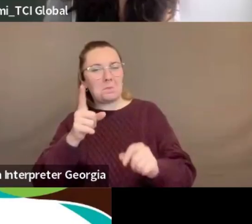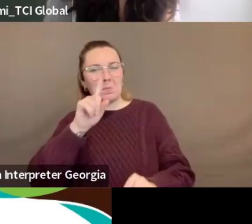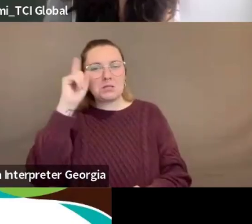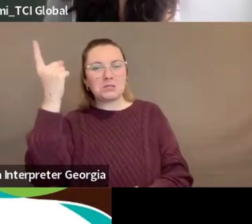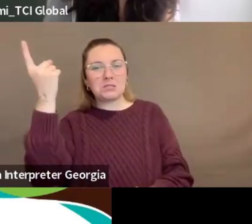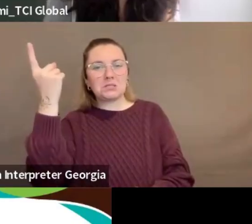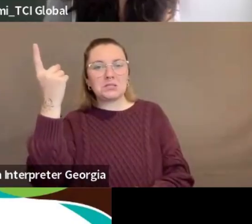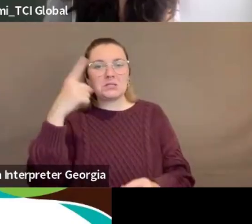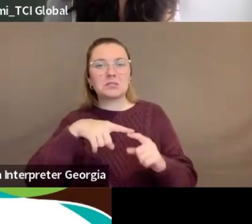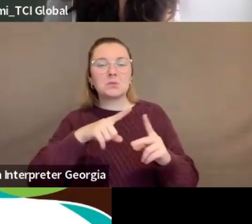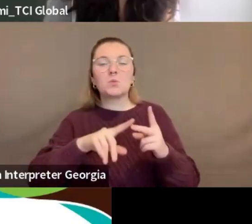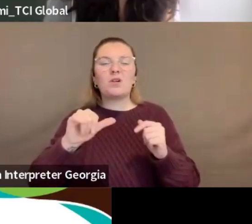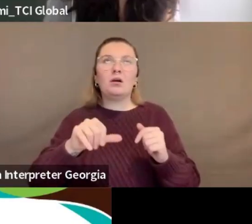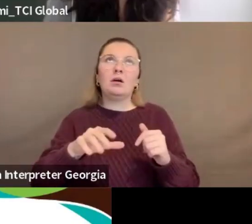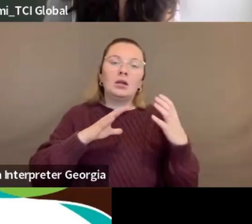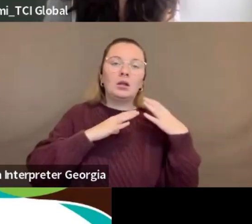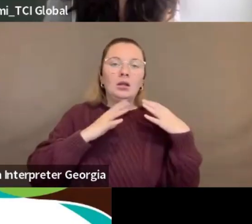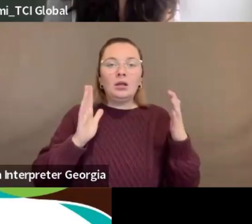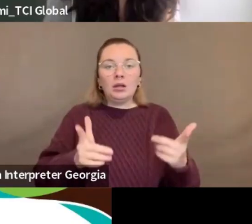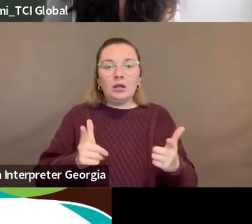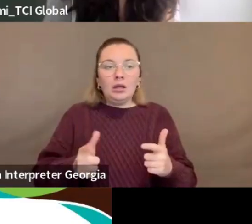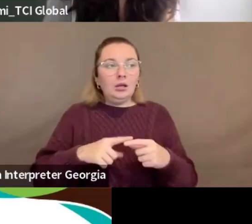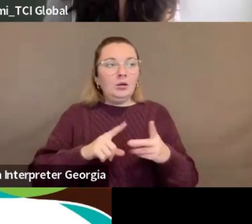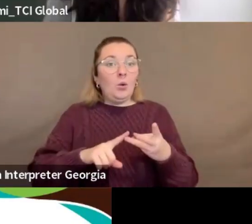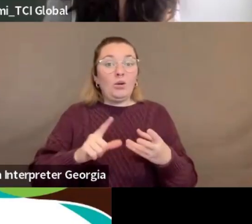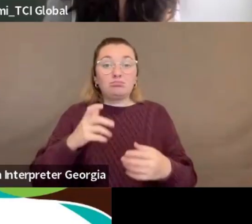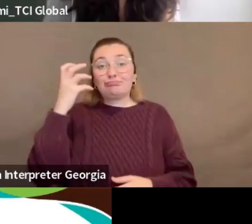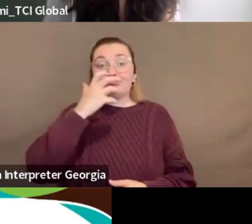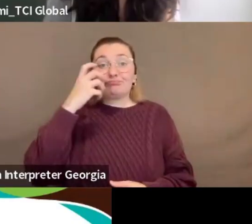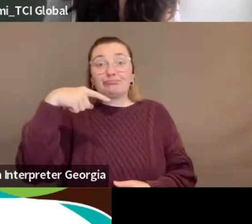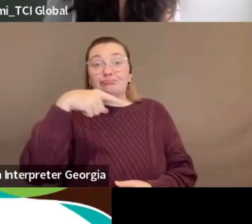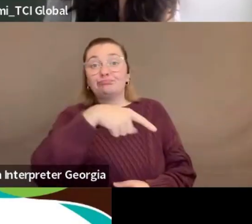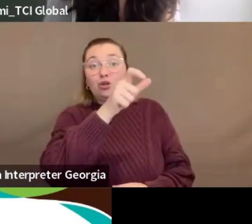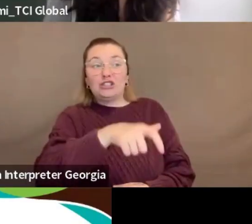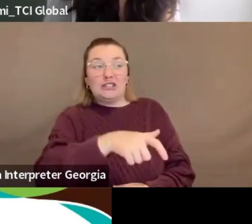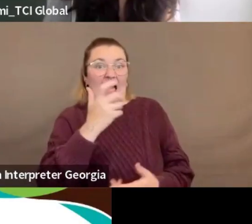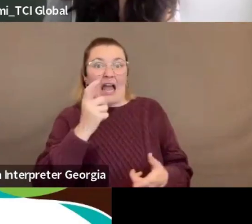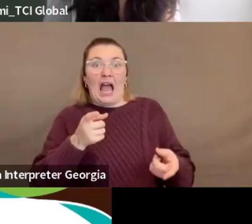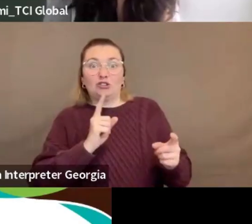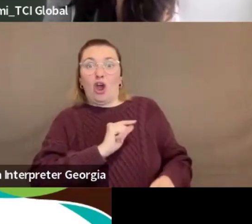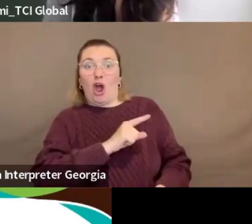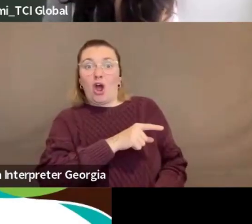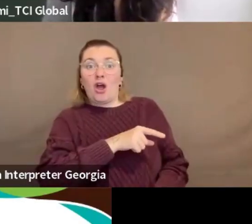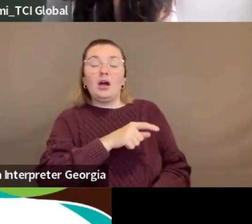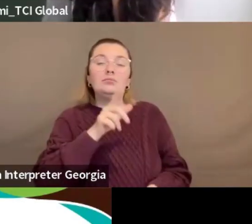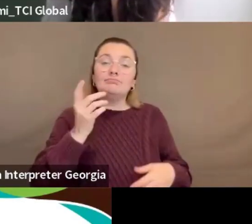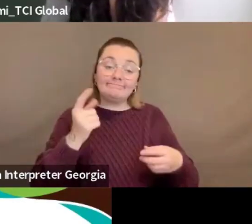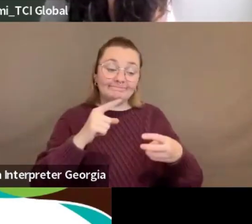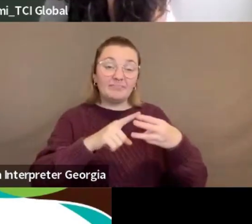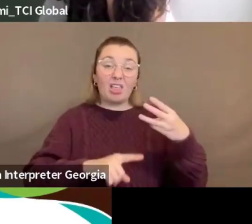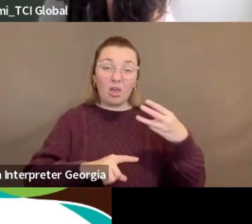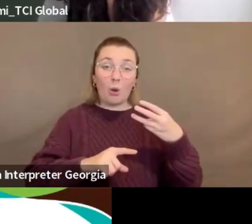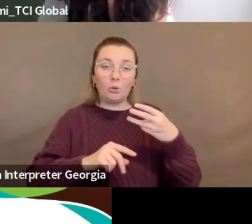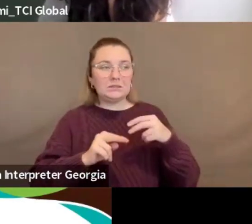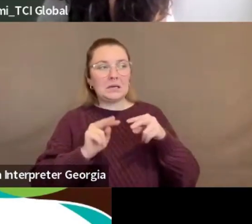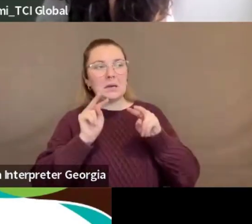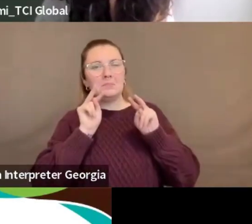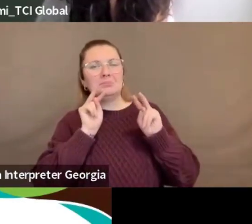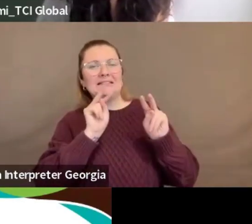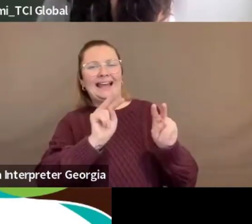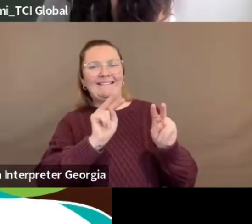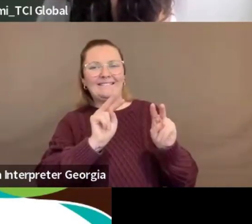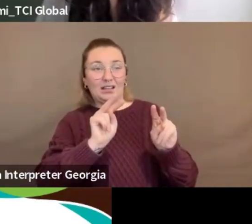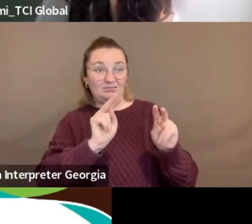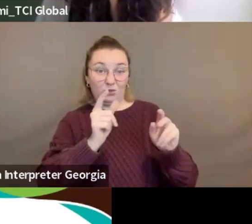a burden, even dangerous. These misperceptions are underpinning